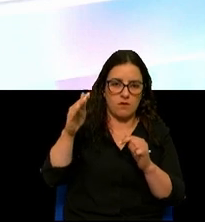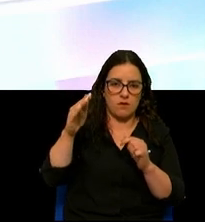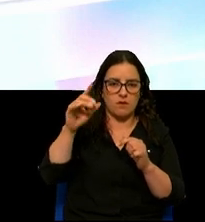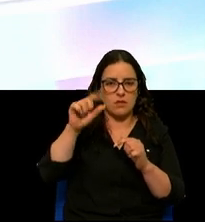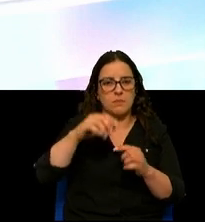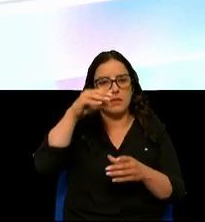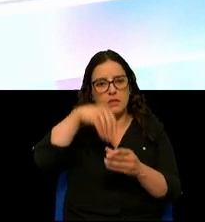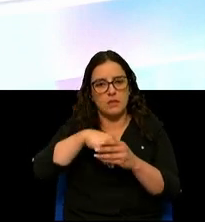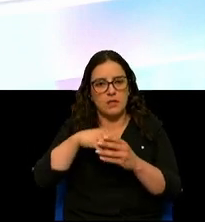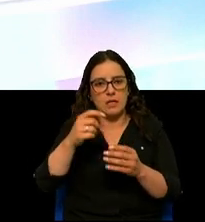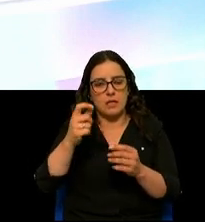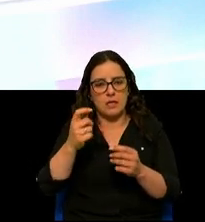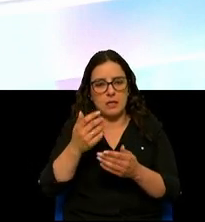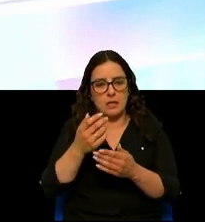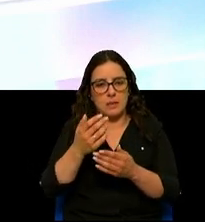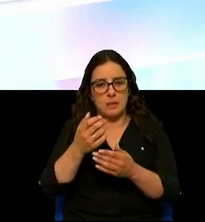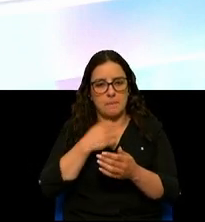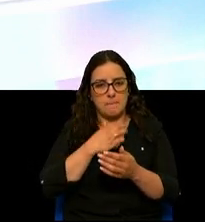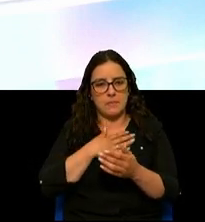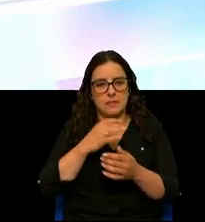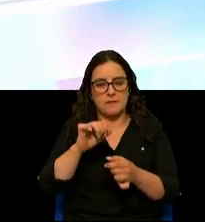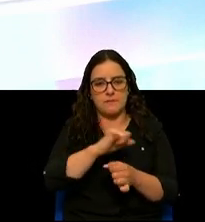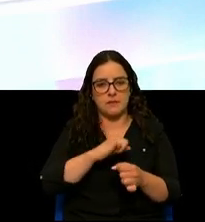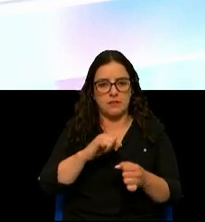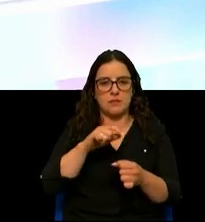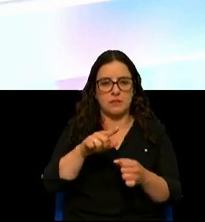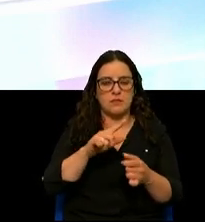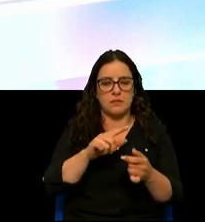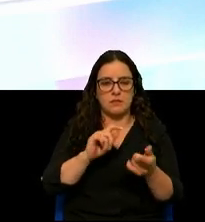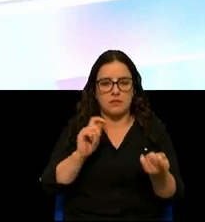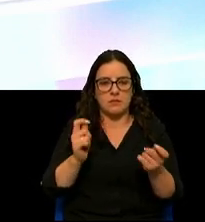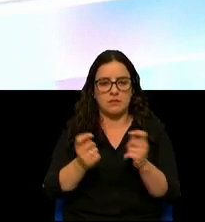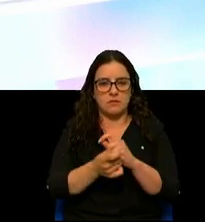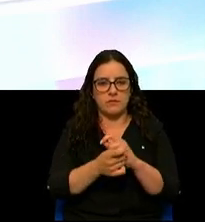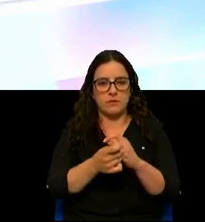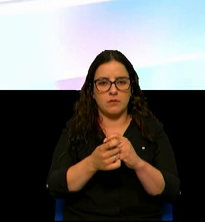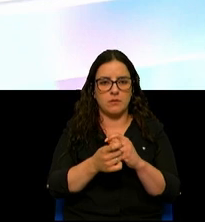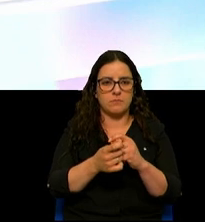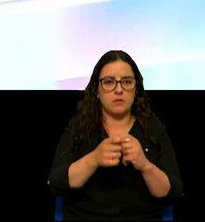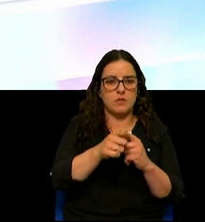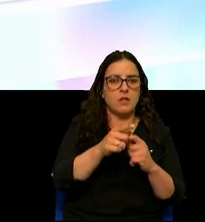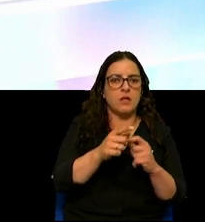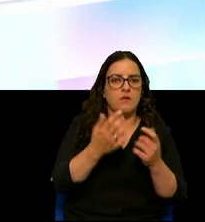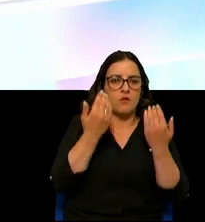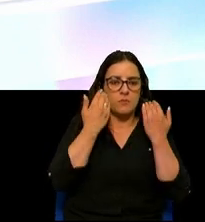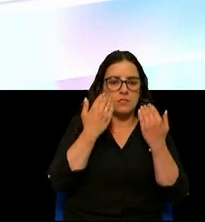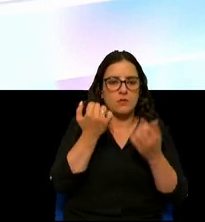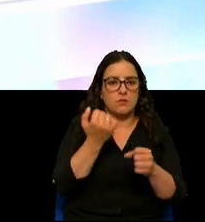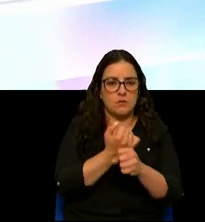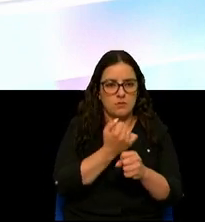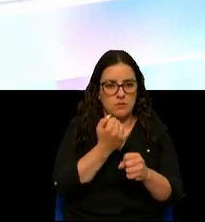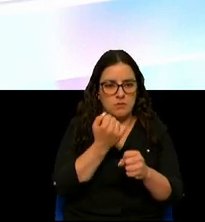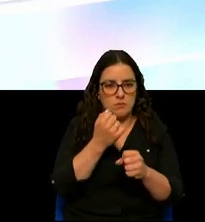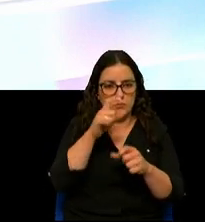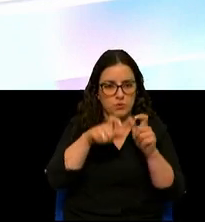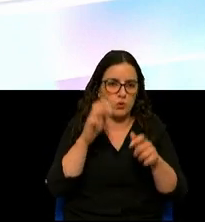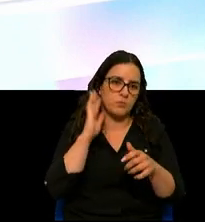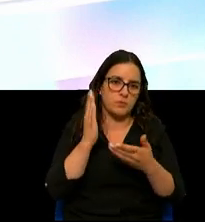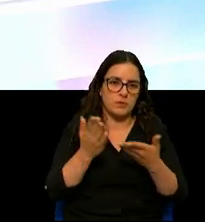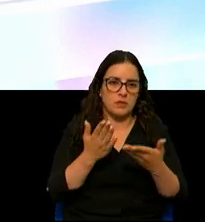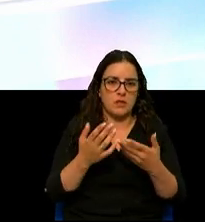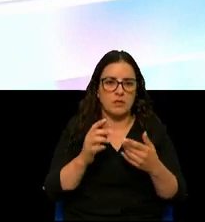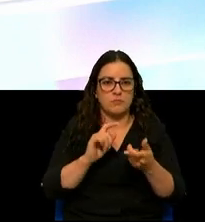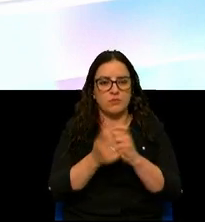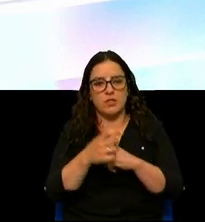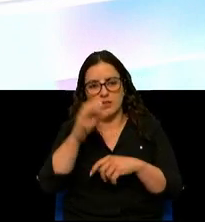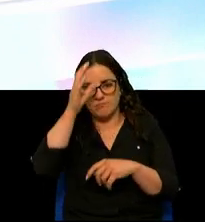company. It's like transforming the concept of information worker into an intelligence worker, and that can go from tasks like